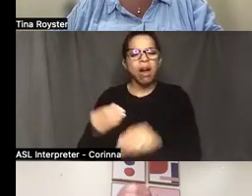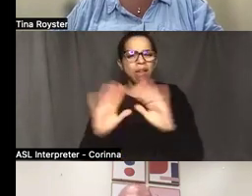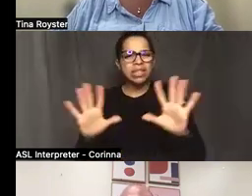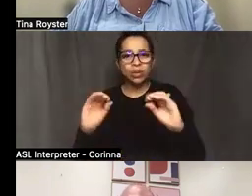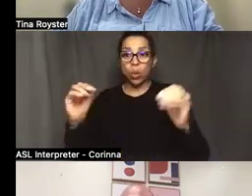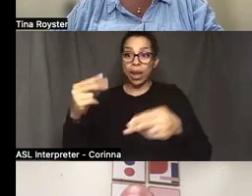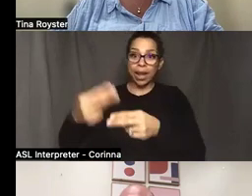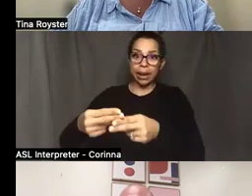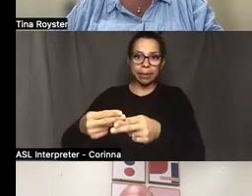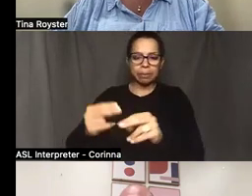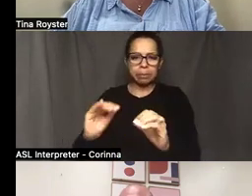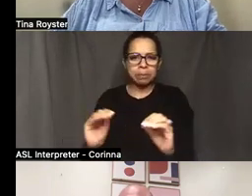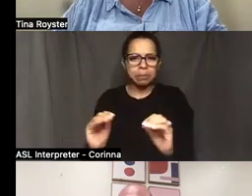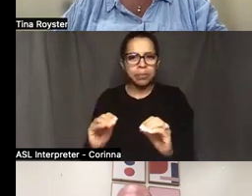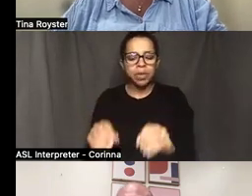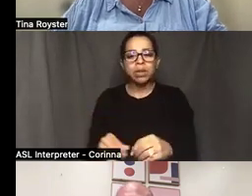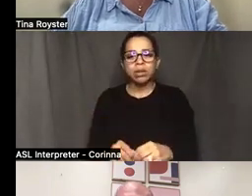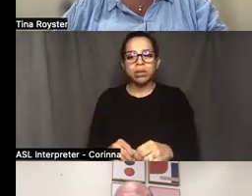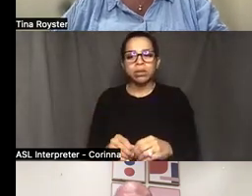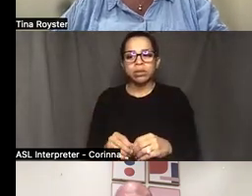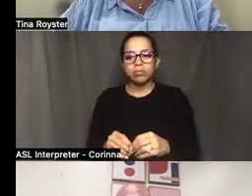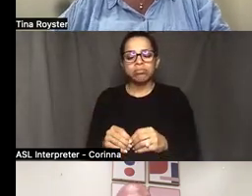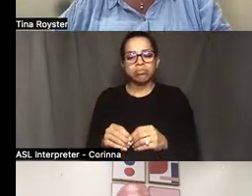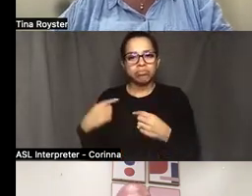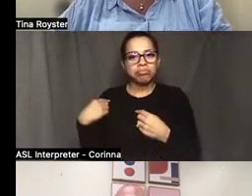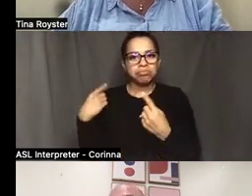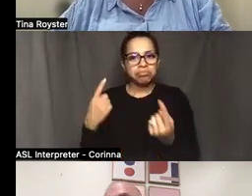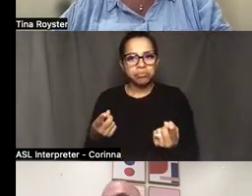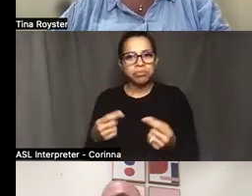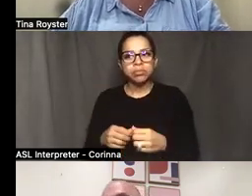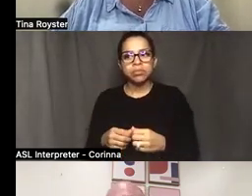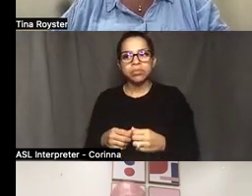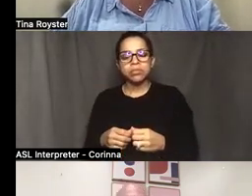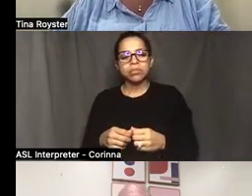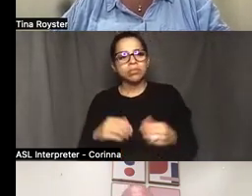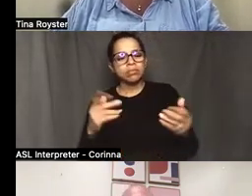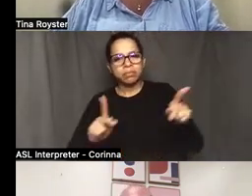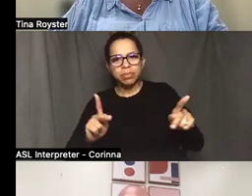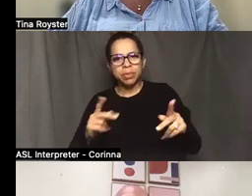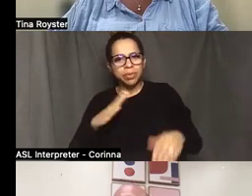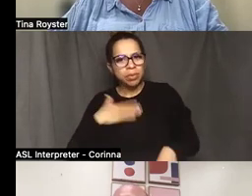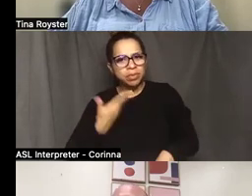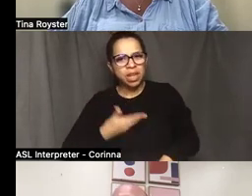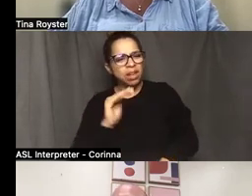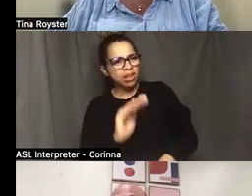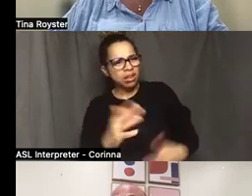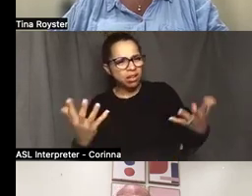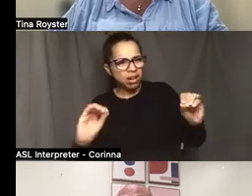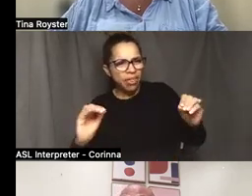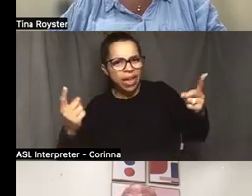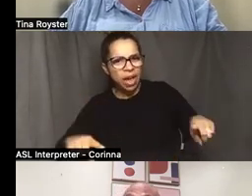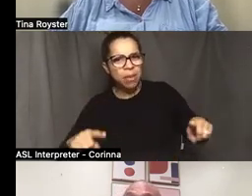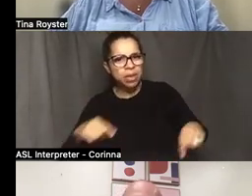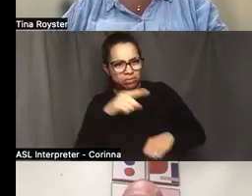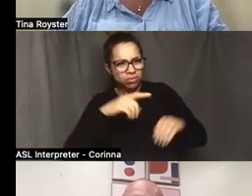but there's been questions or suggestions that nothing ever happens. Well, that's a running tally of at